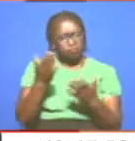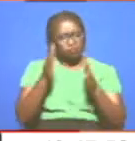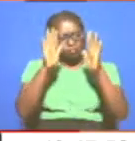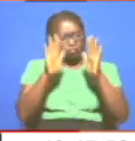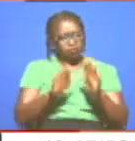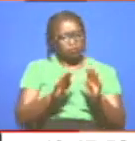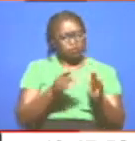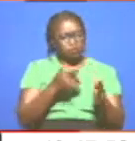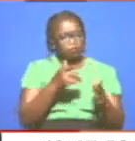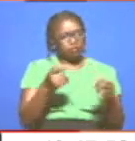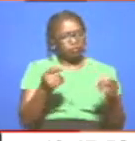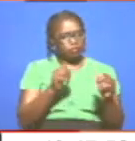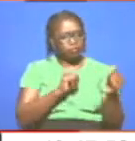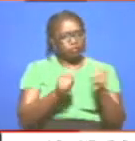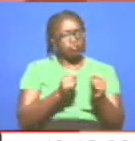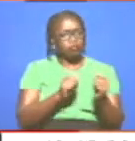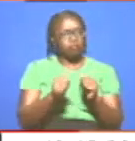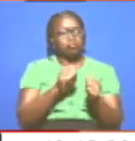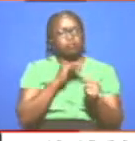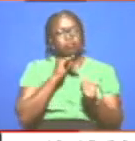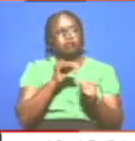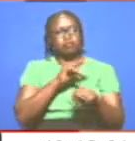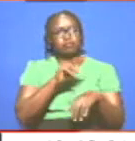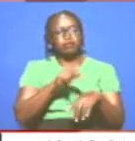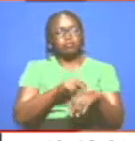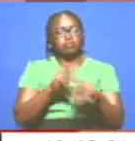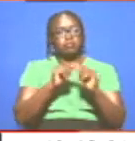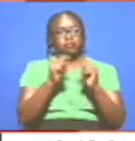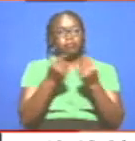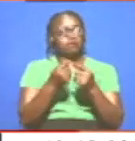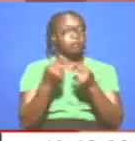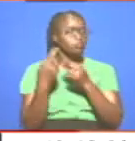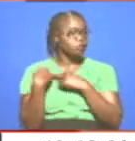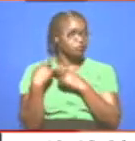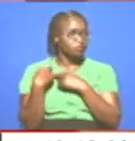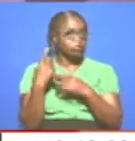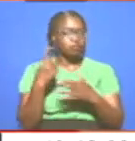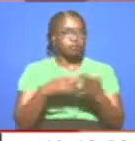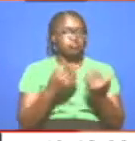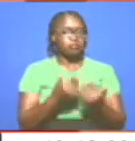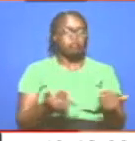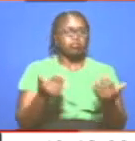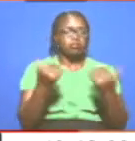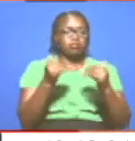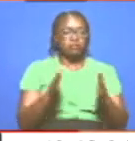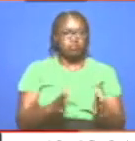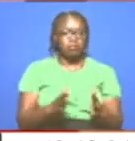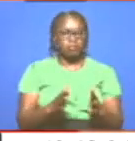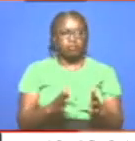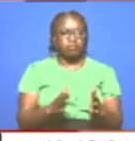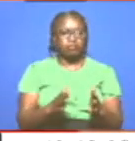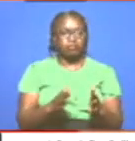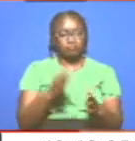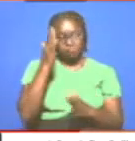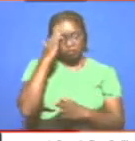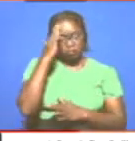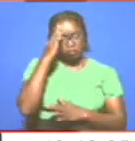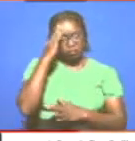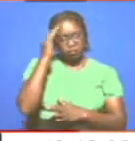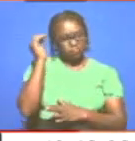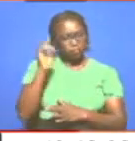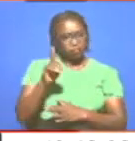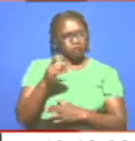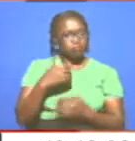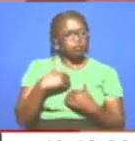is. With the immediate national team assignment, what are the things that players should, you know, having played